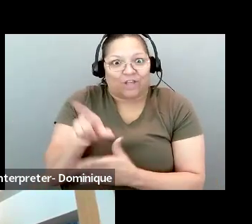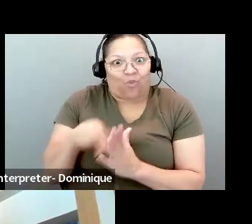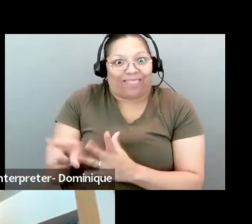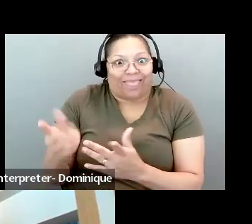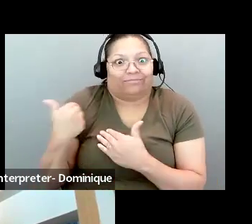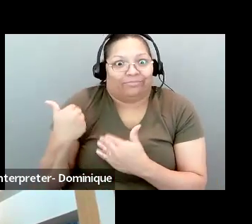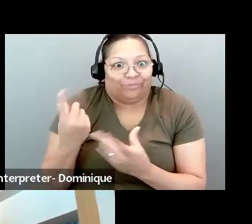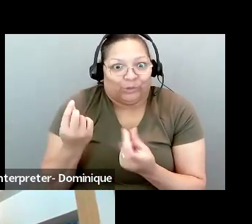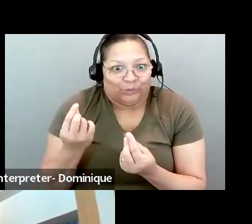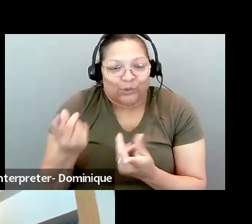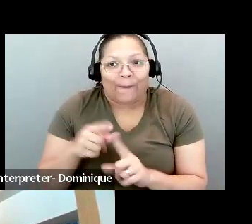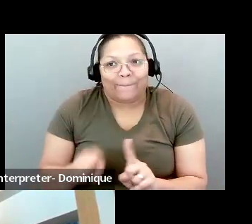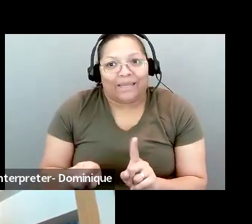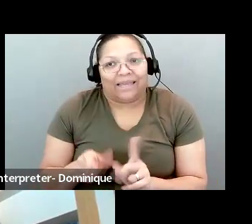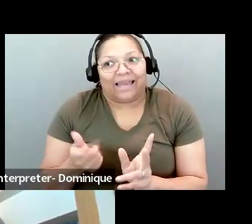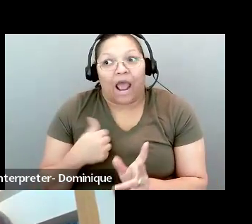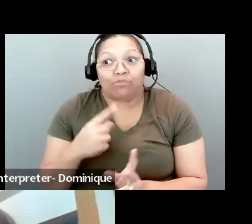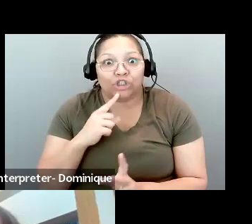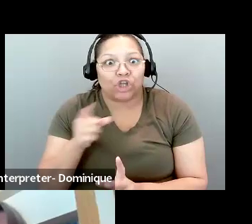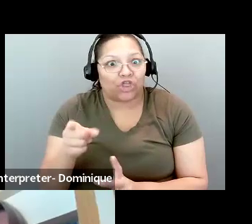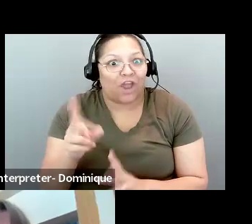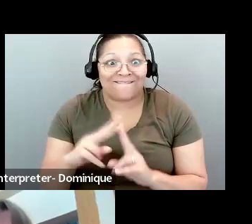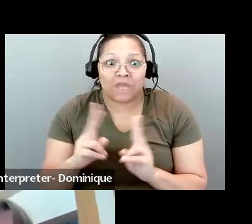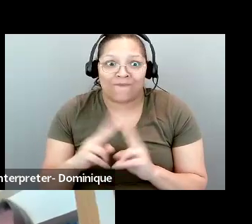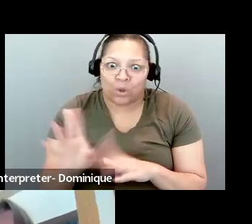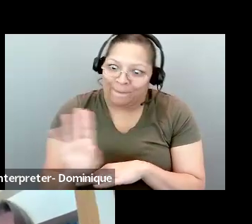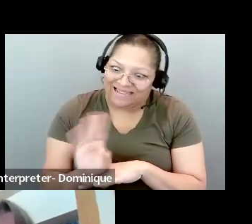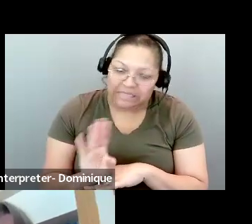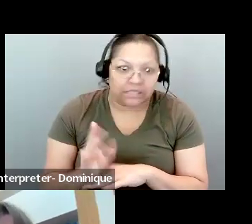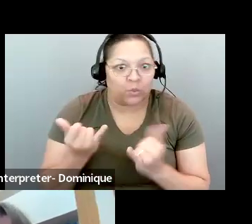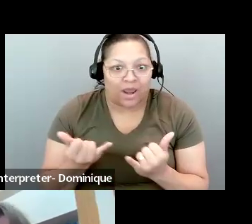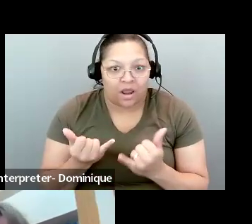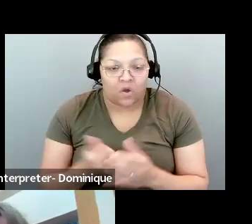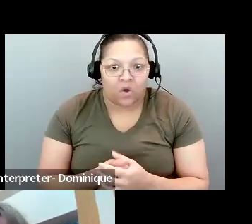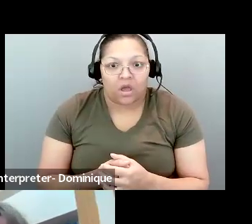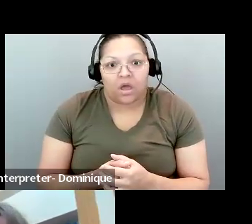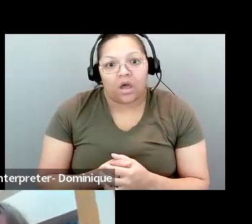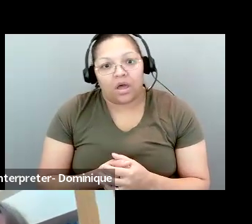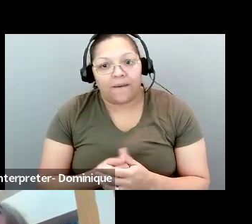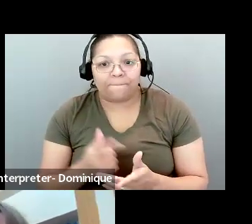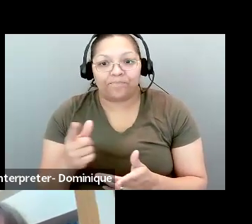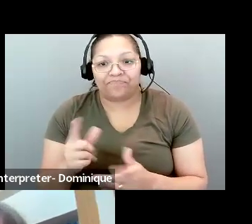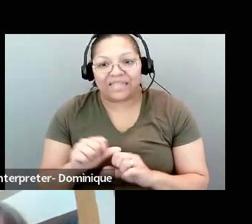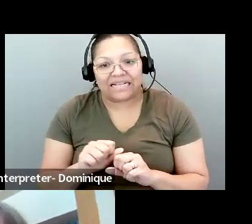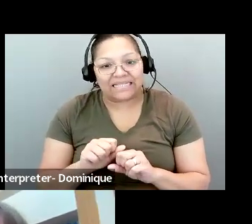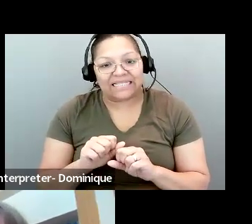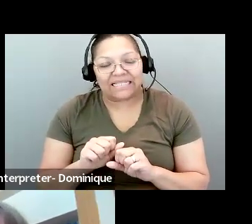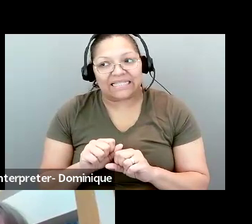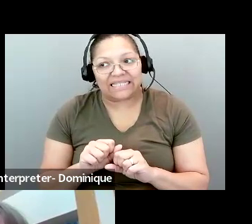are, you know, very, very busy right now, Mm. sending out